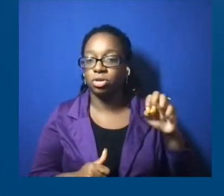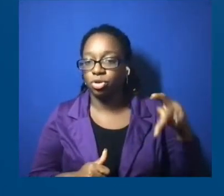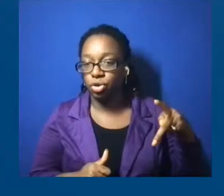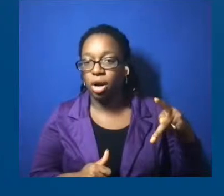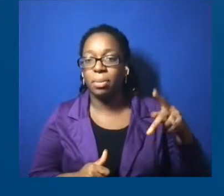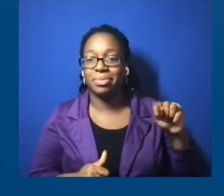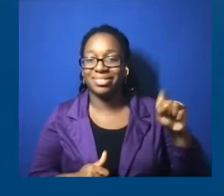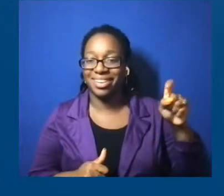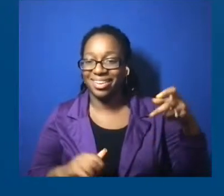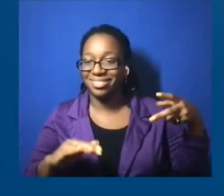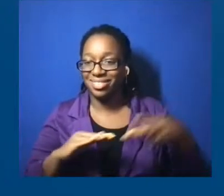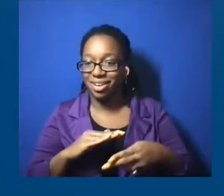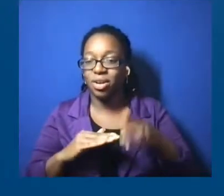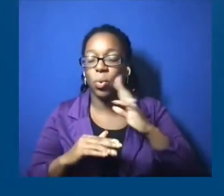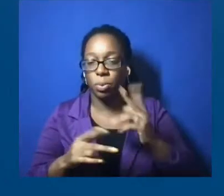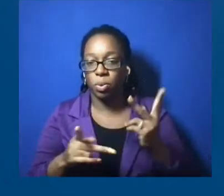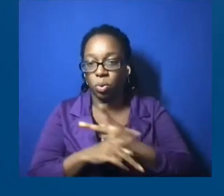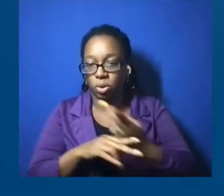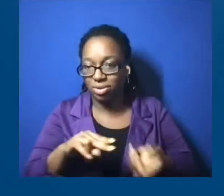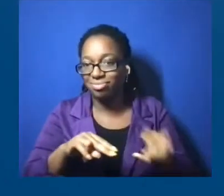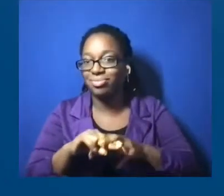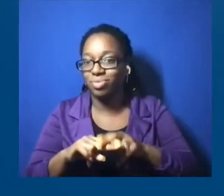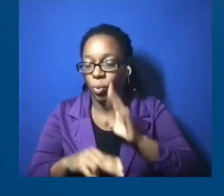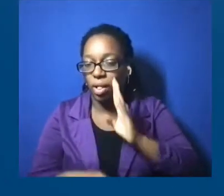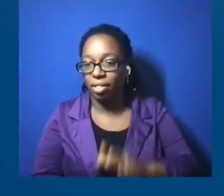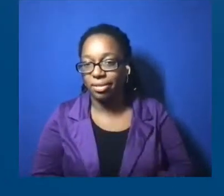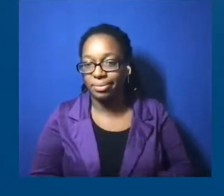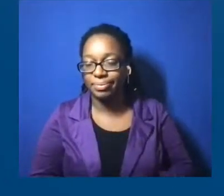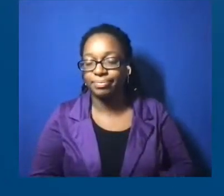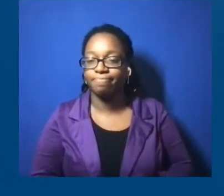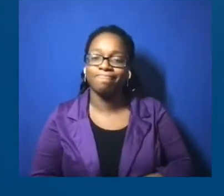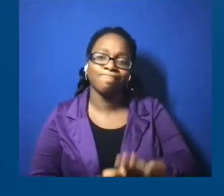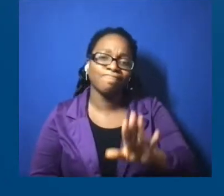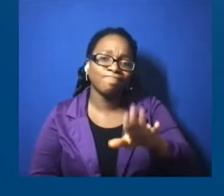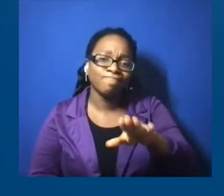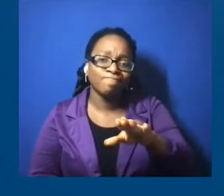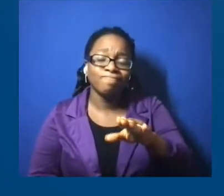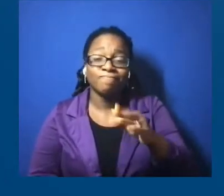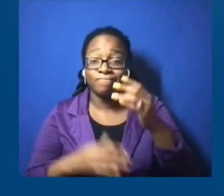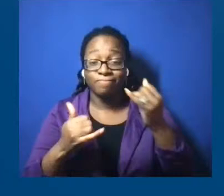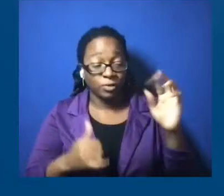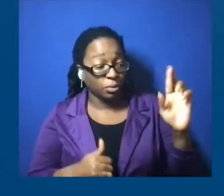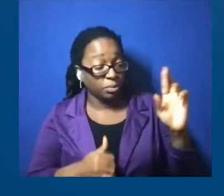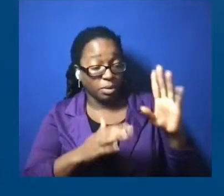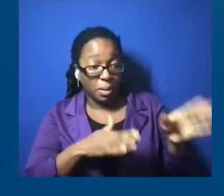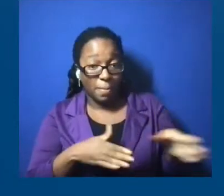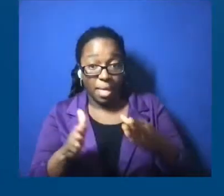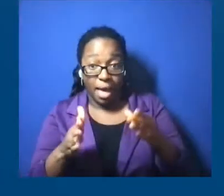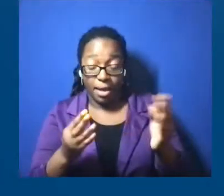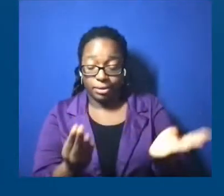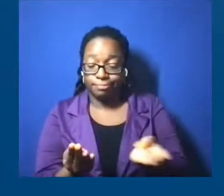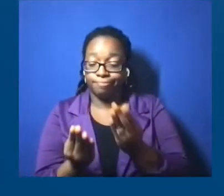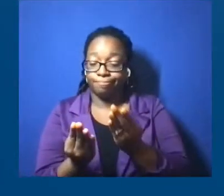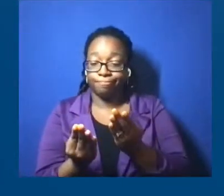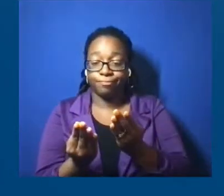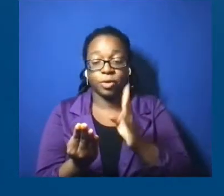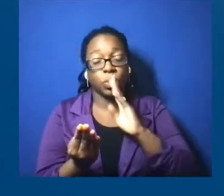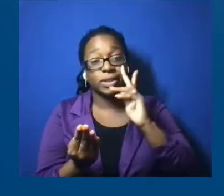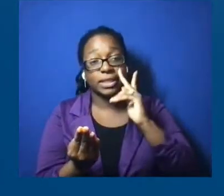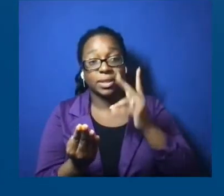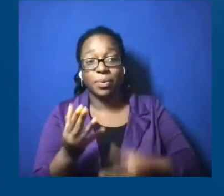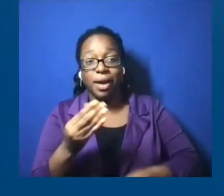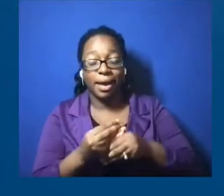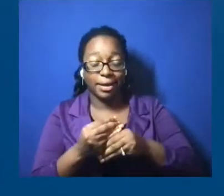years. Folks, put the entire Republican plan all together, and they would add